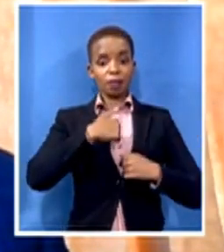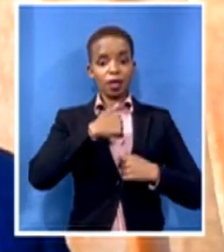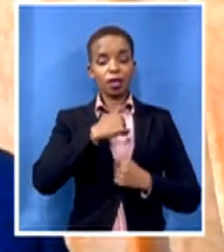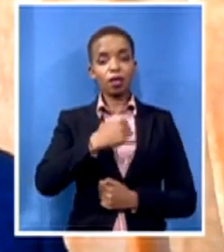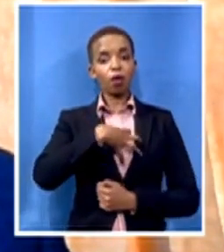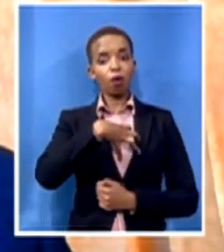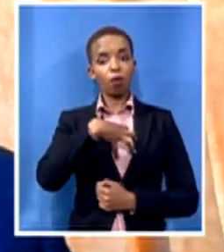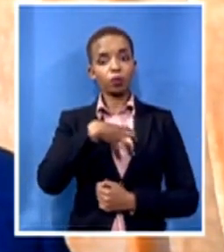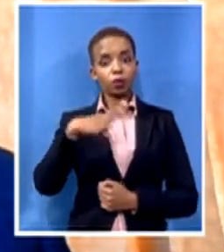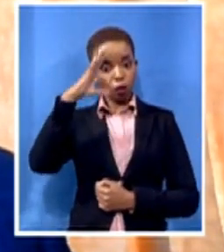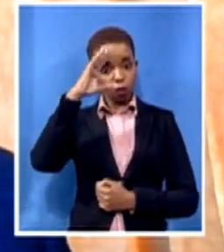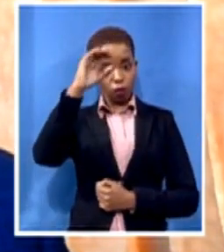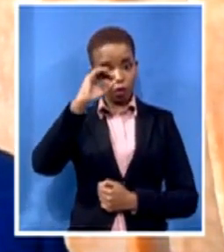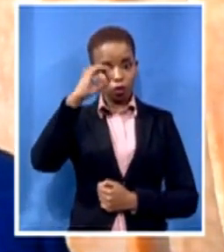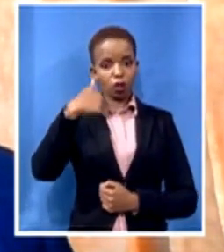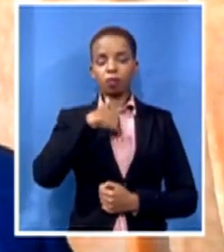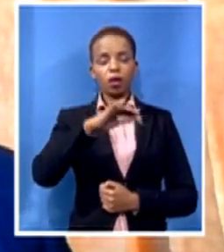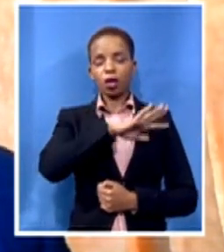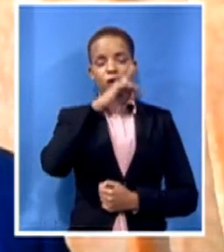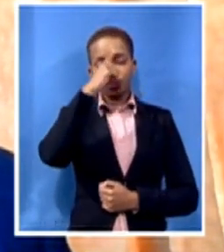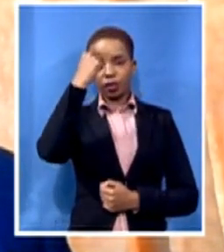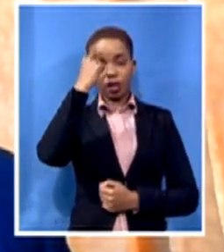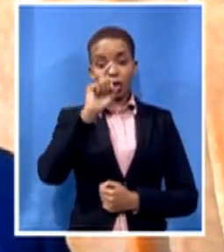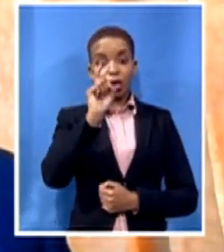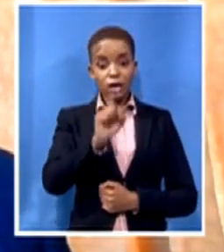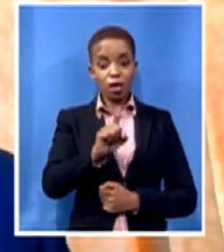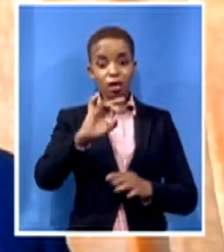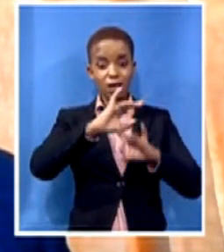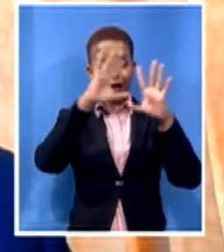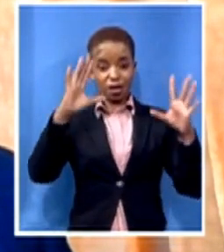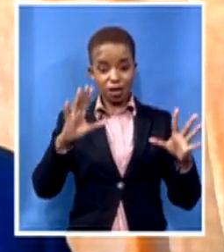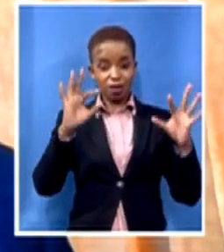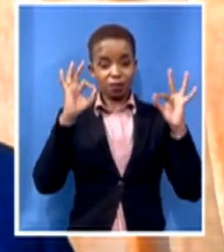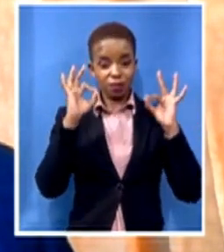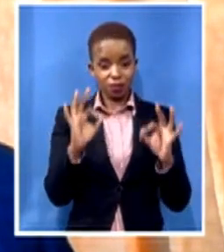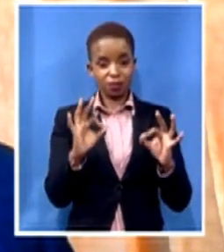does explain conclusively why we have got the